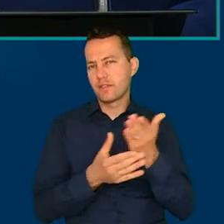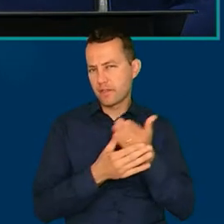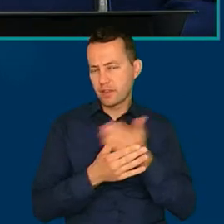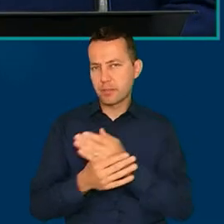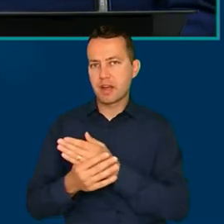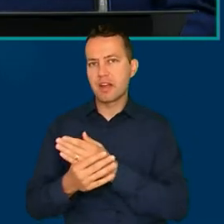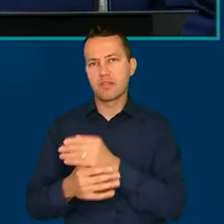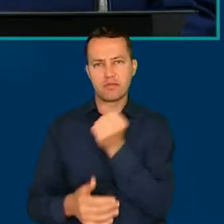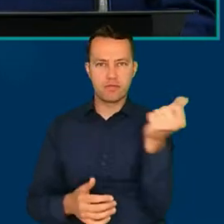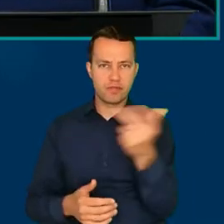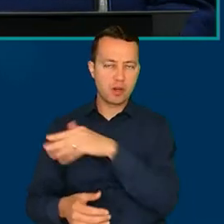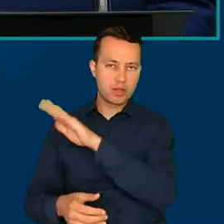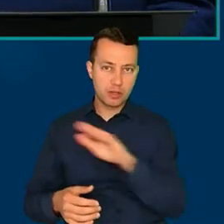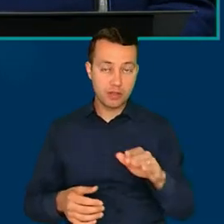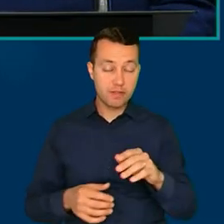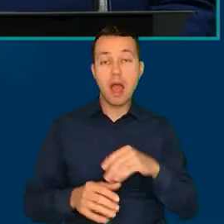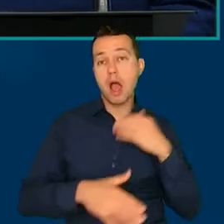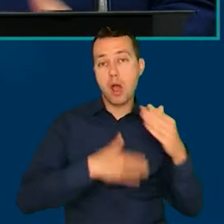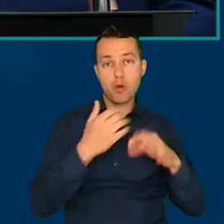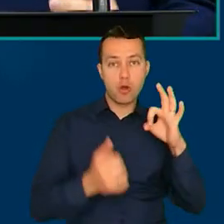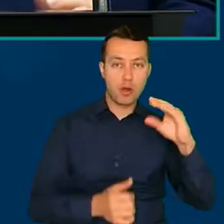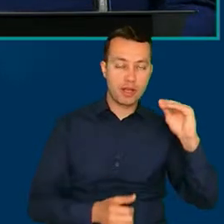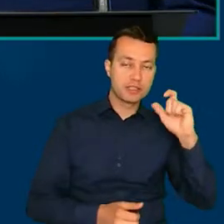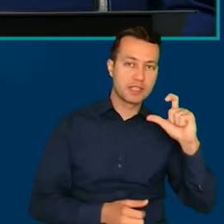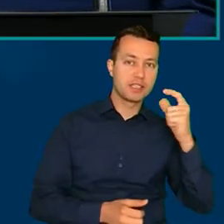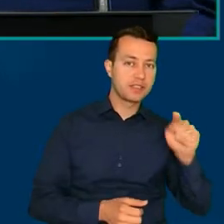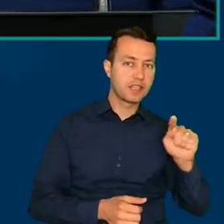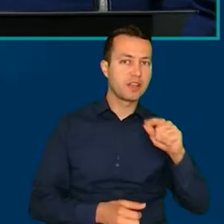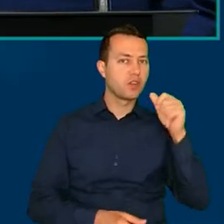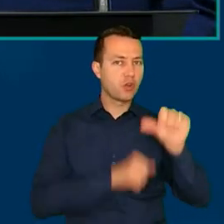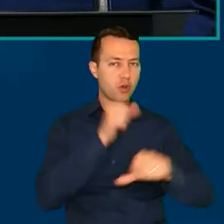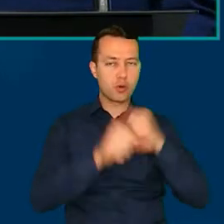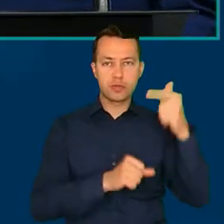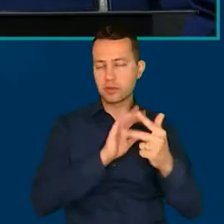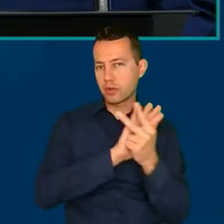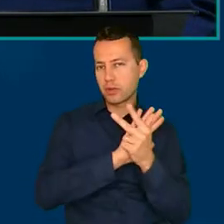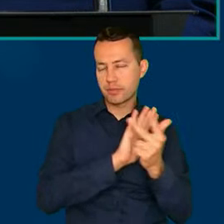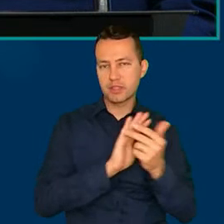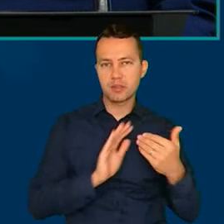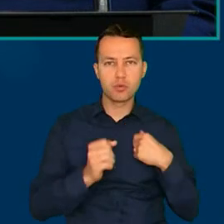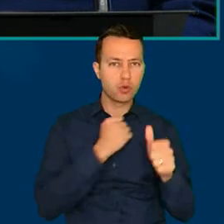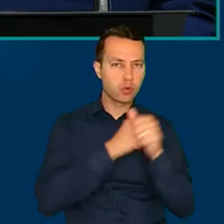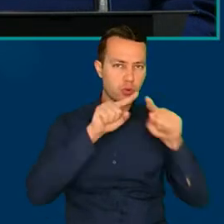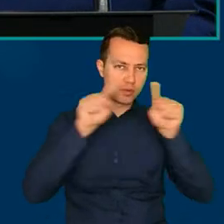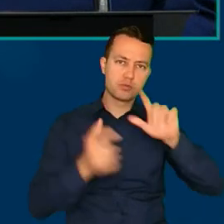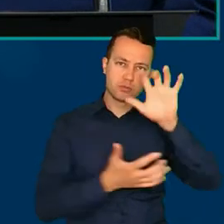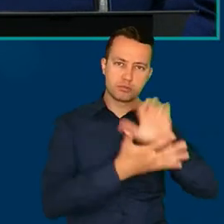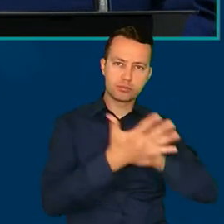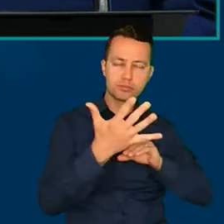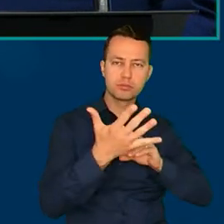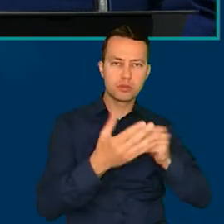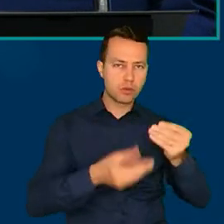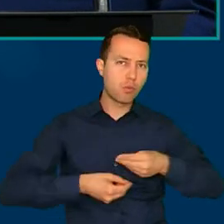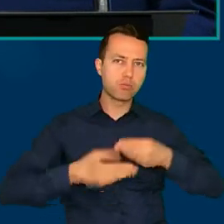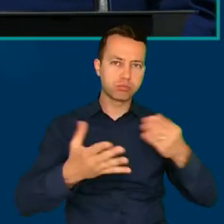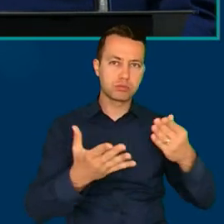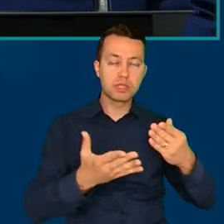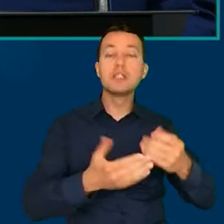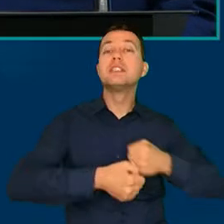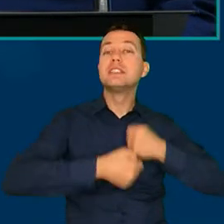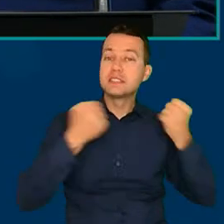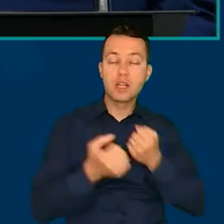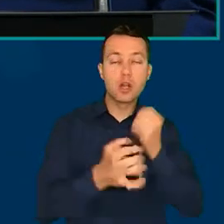diligence introduced by OECD, and in 2018 OECD published a document on